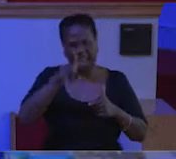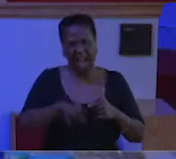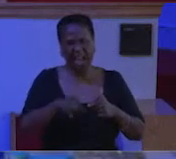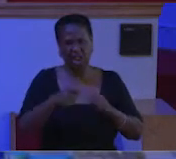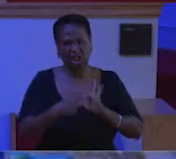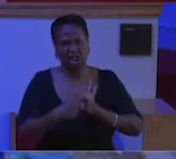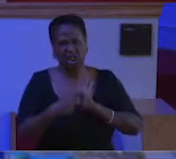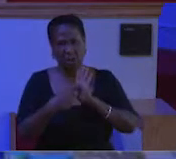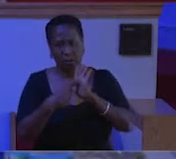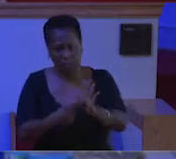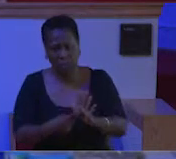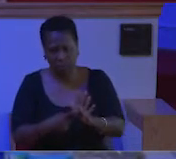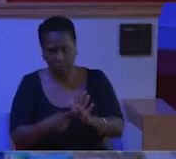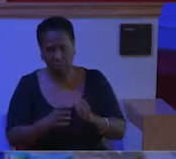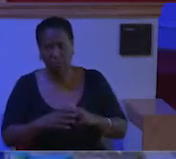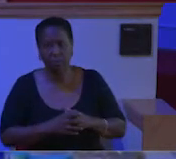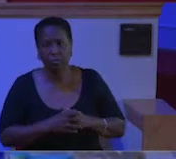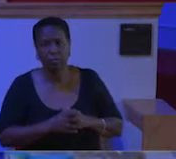slack